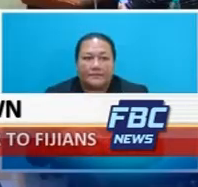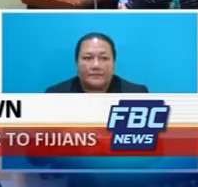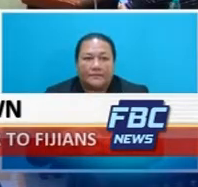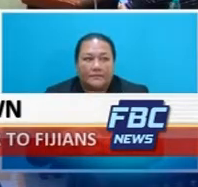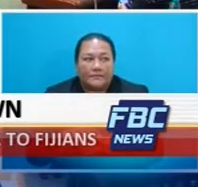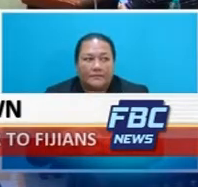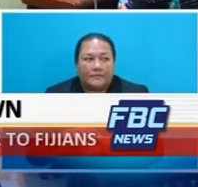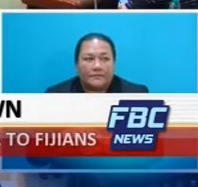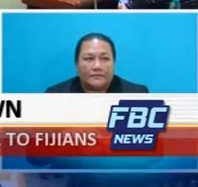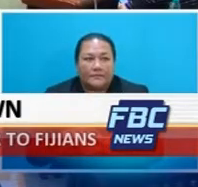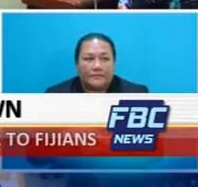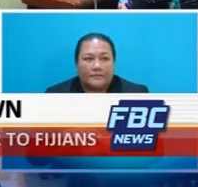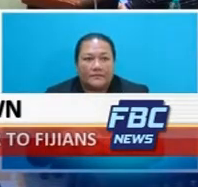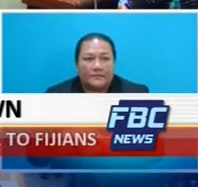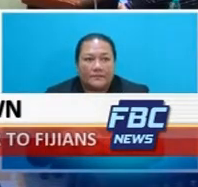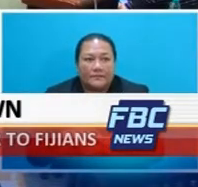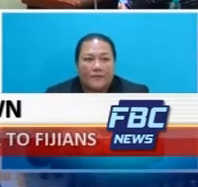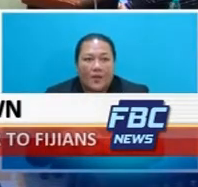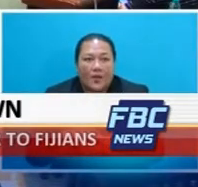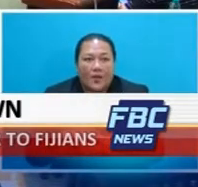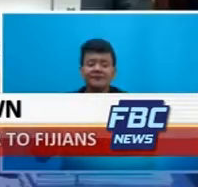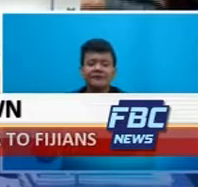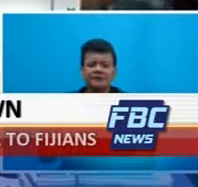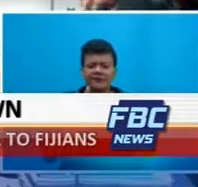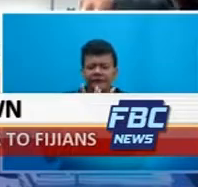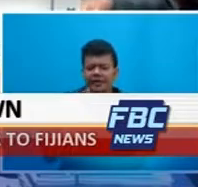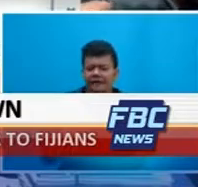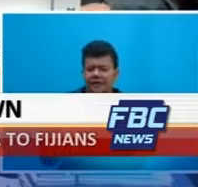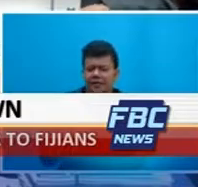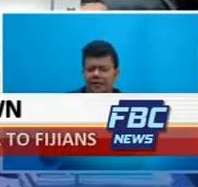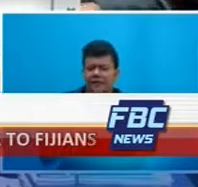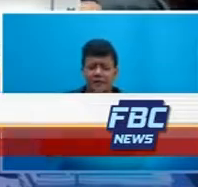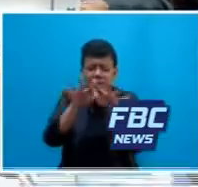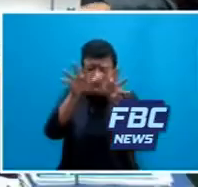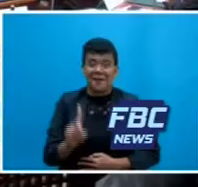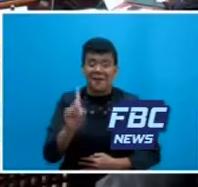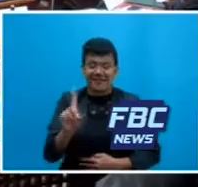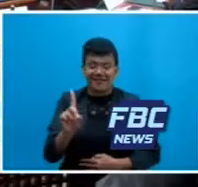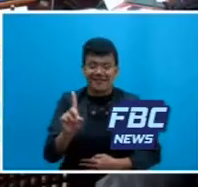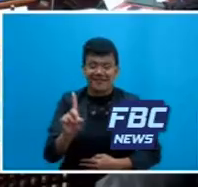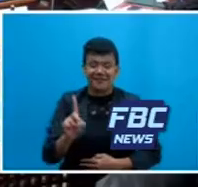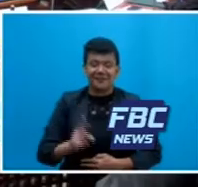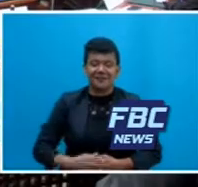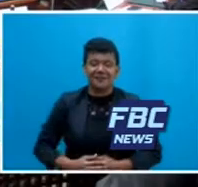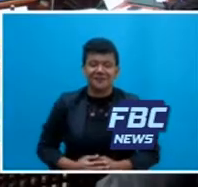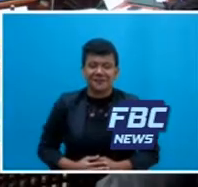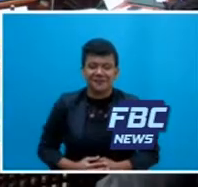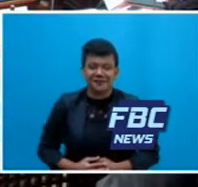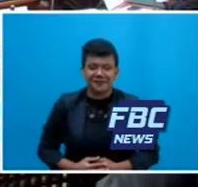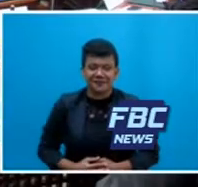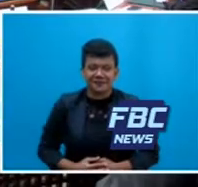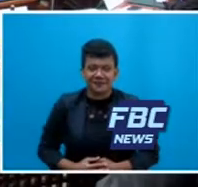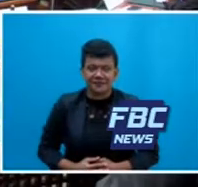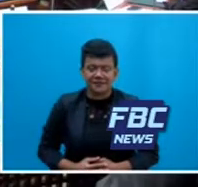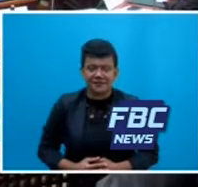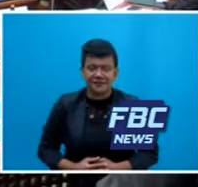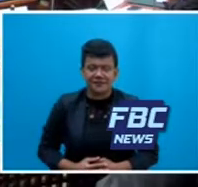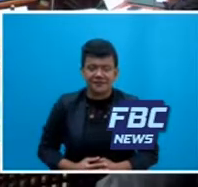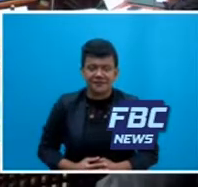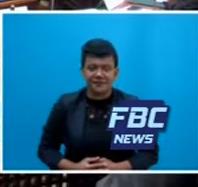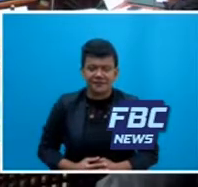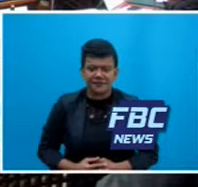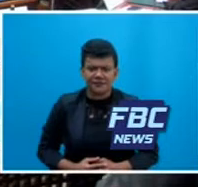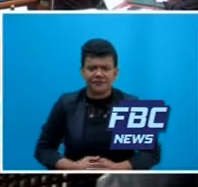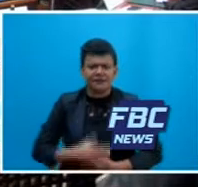and truths and instilling trouble among the Fijian population. I'll ask the Sodelpa members of